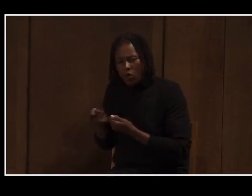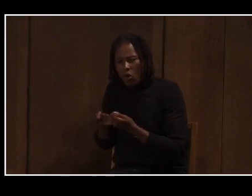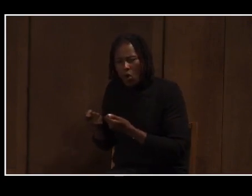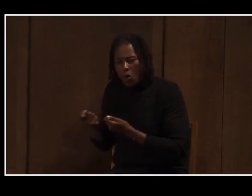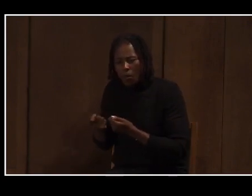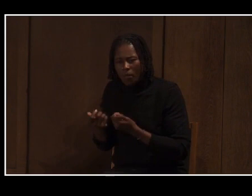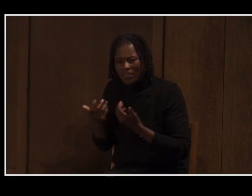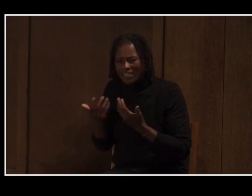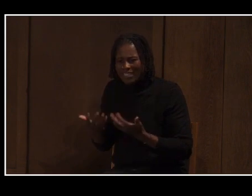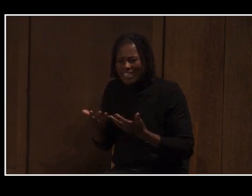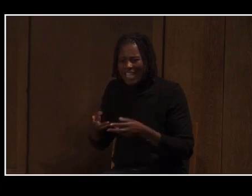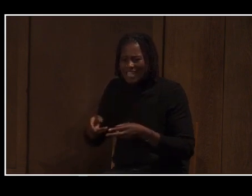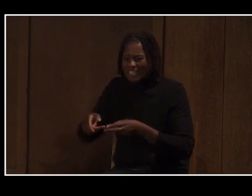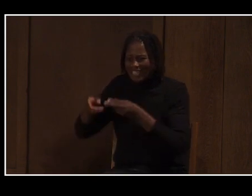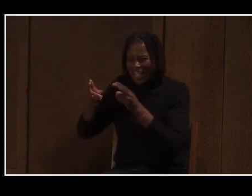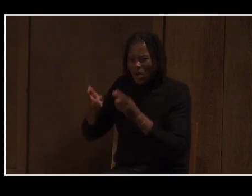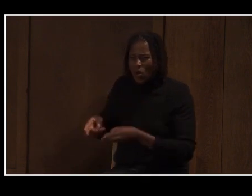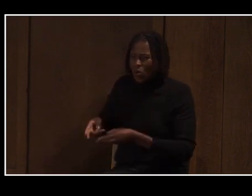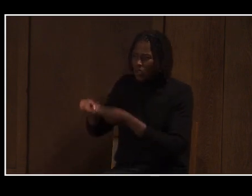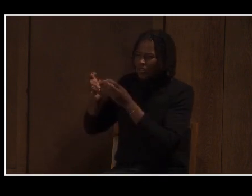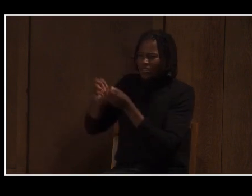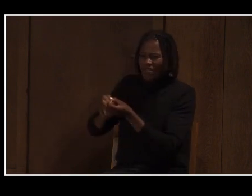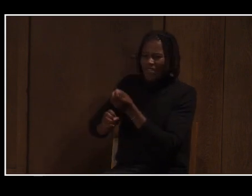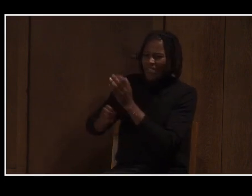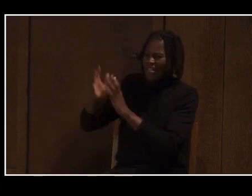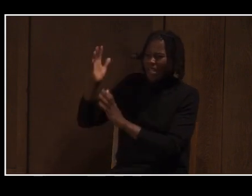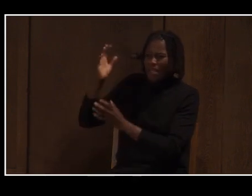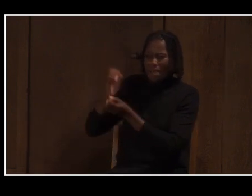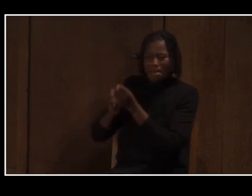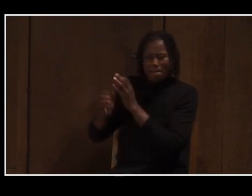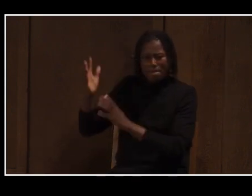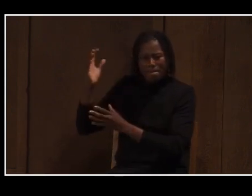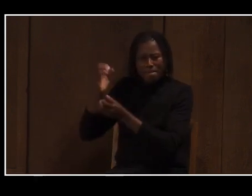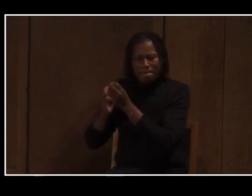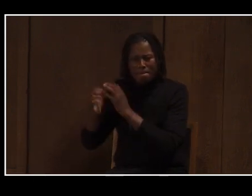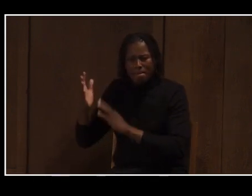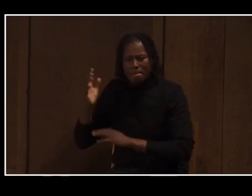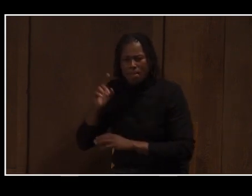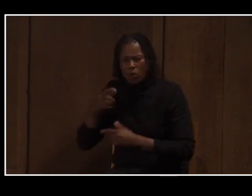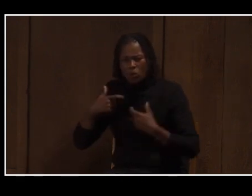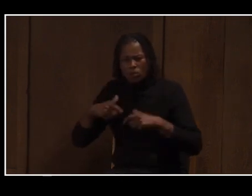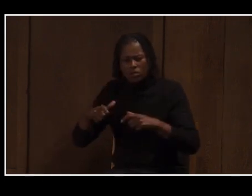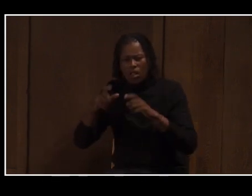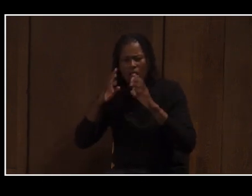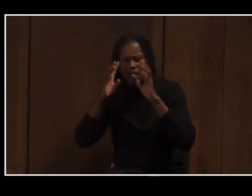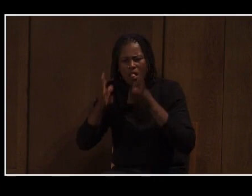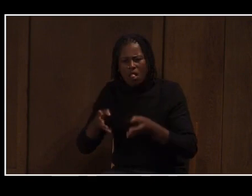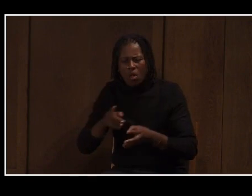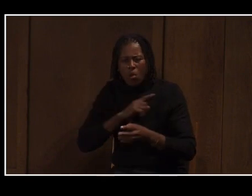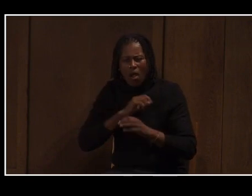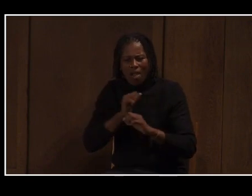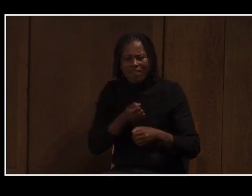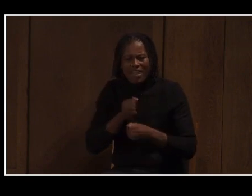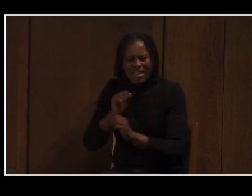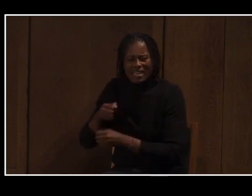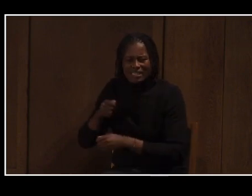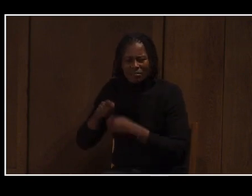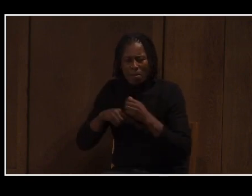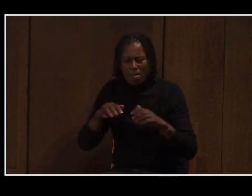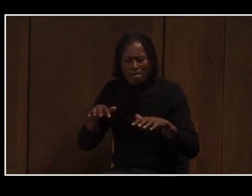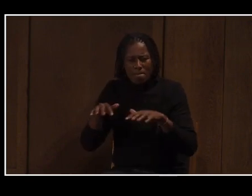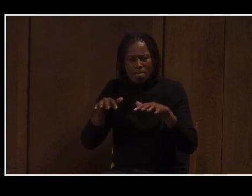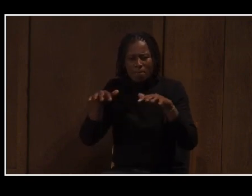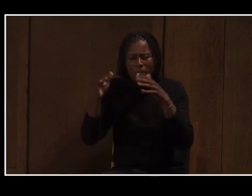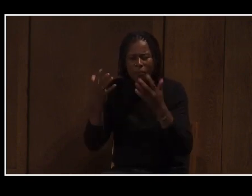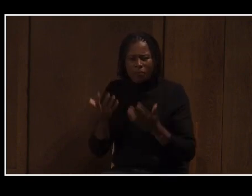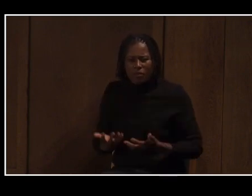the flames are high-rise, yet you still cry because Venice is sinking, exacerbating the paradox